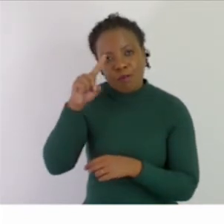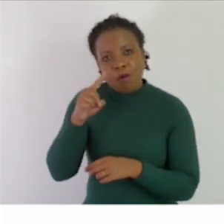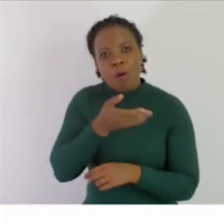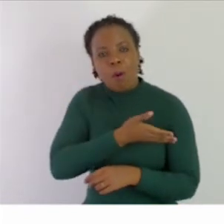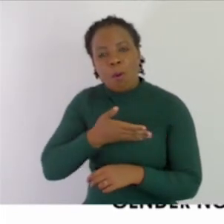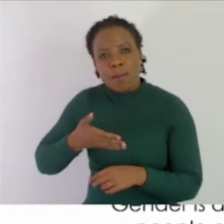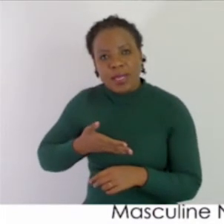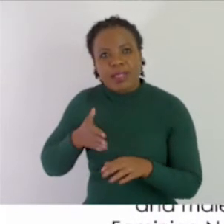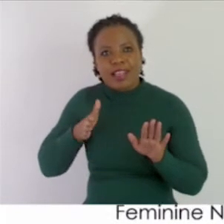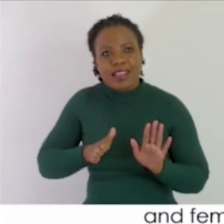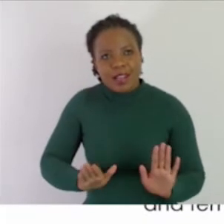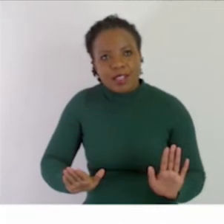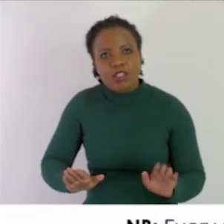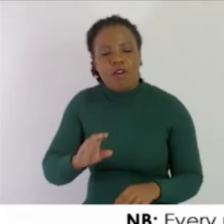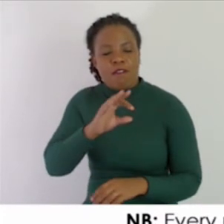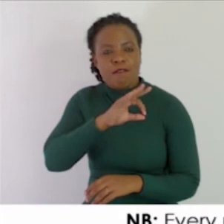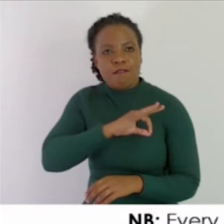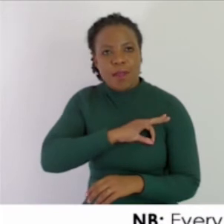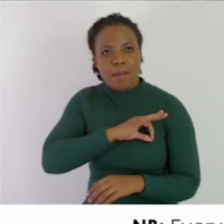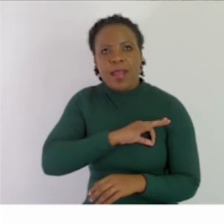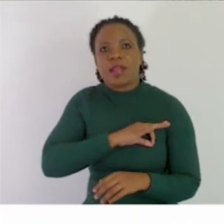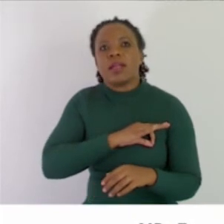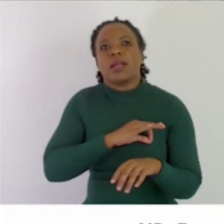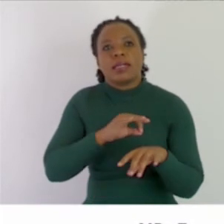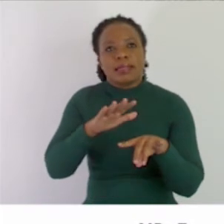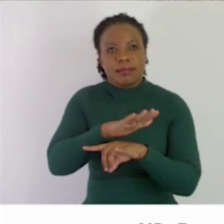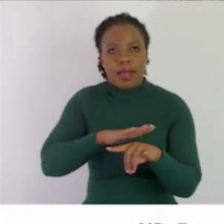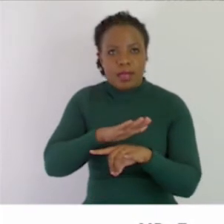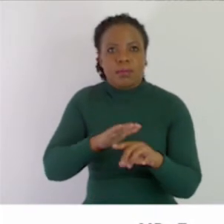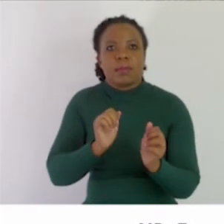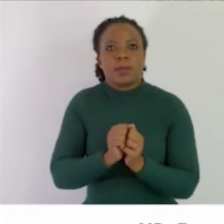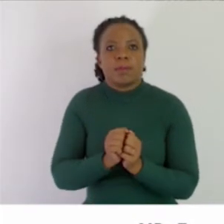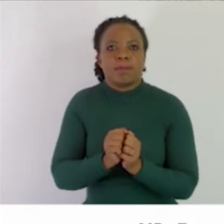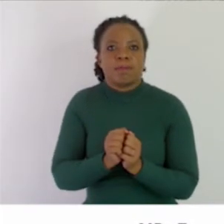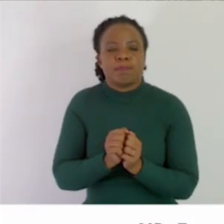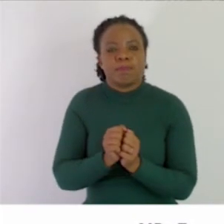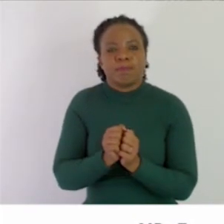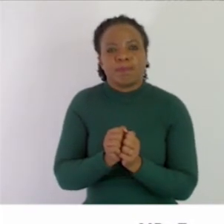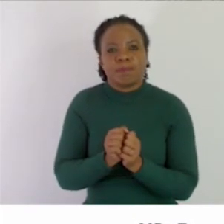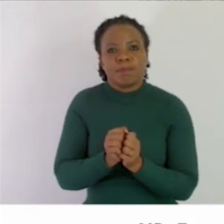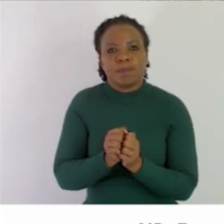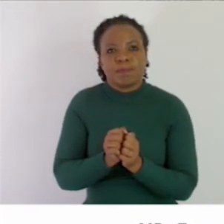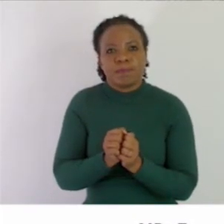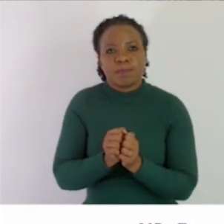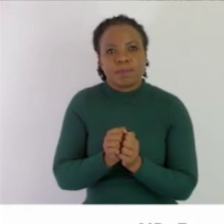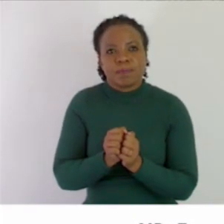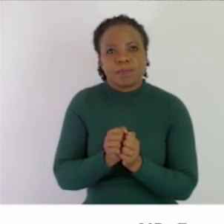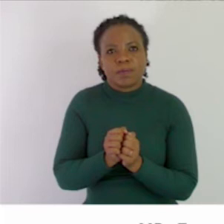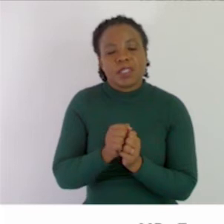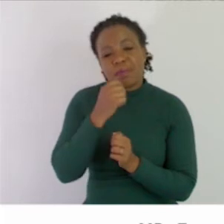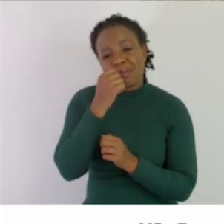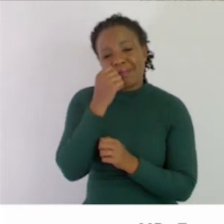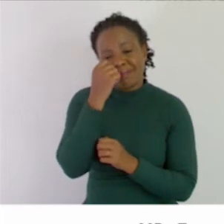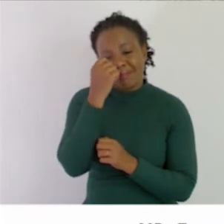nouns are words for men, boys, and male animals. You must note this or understand,